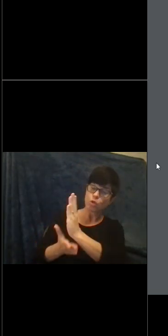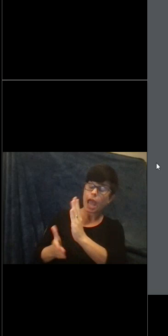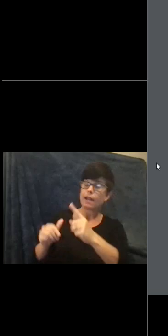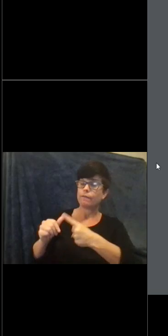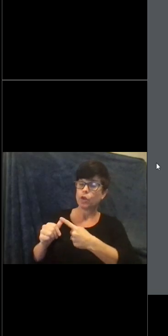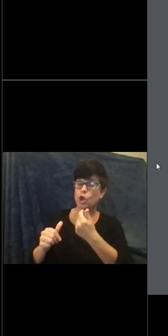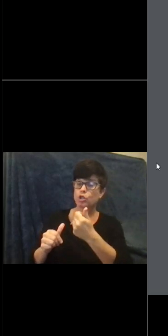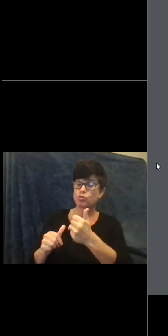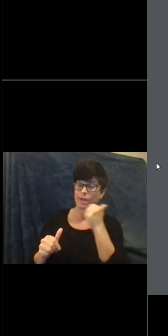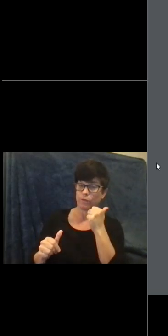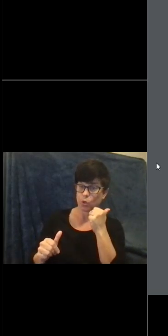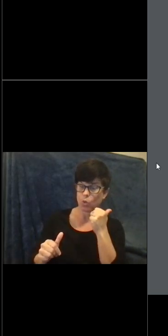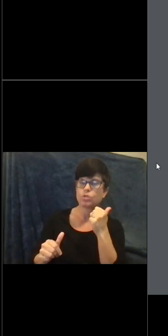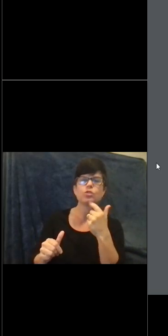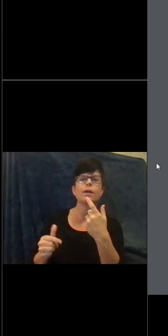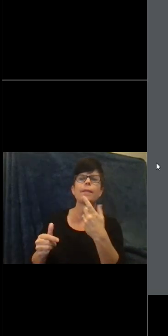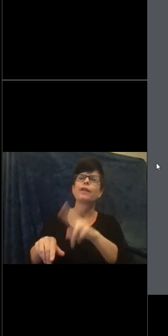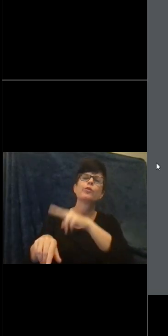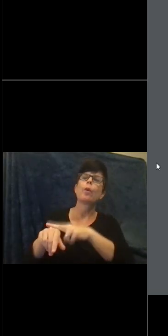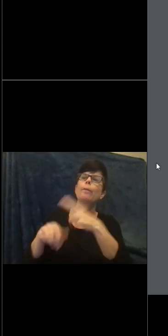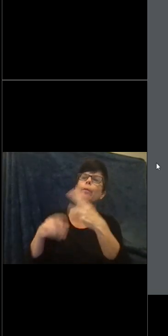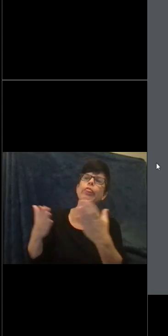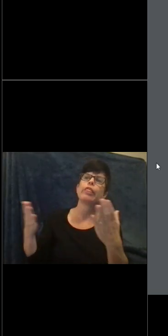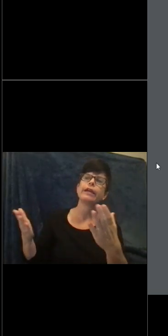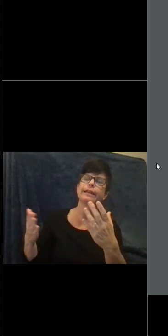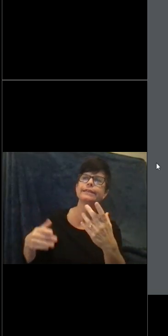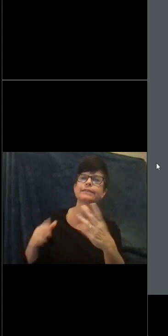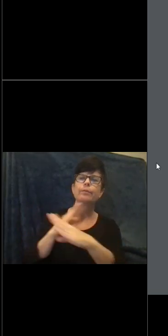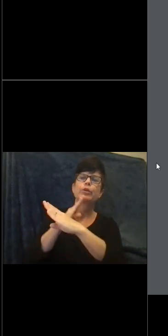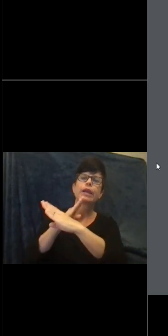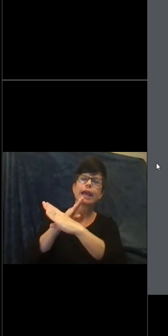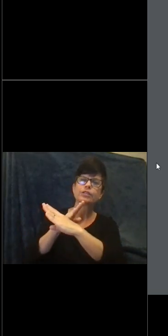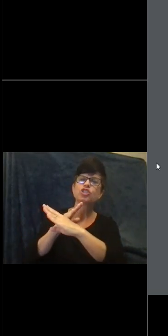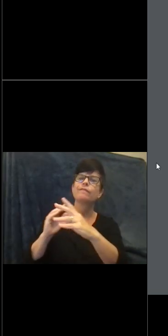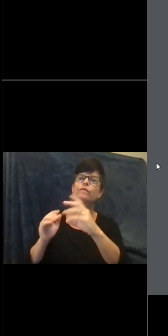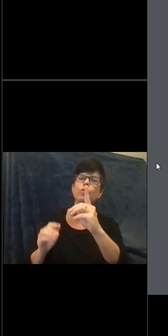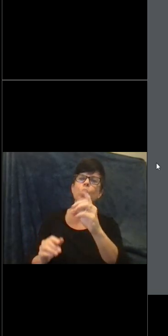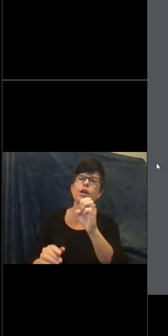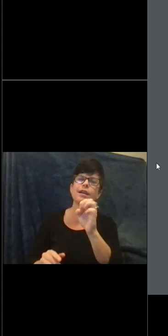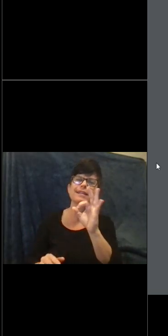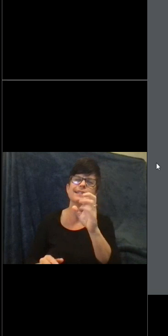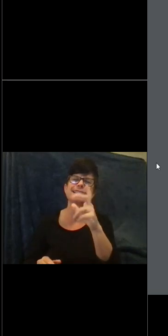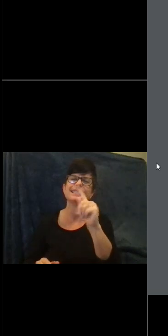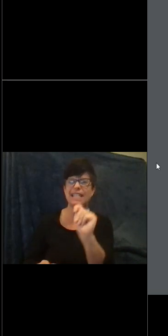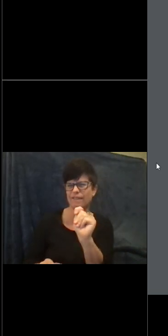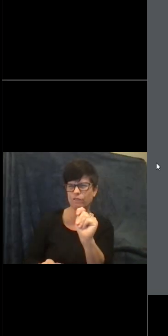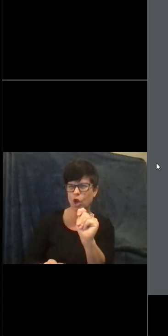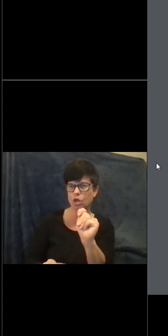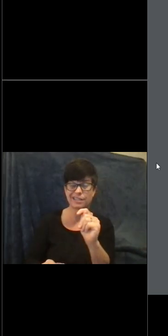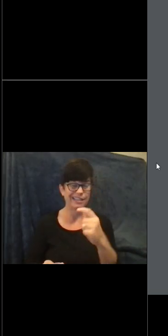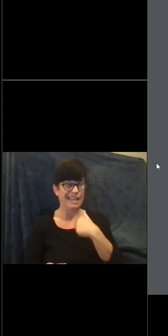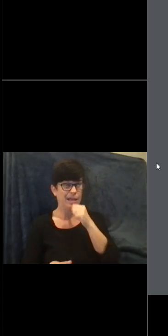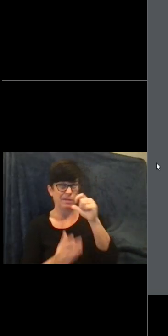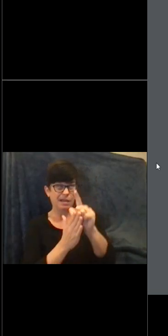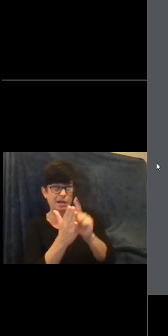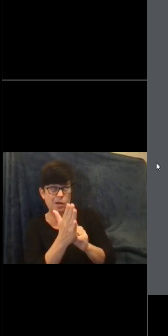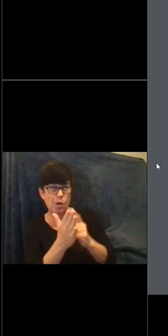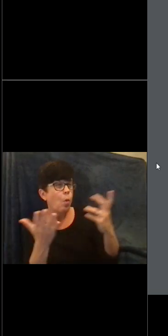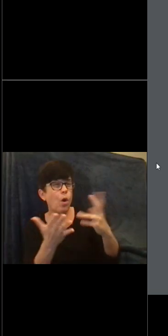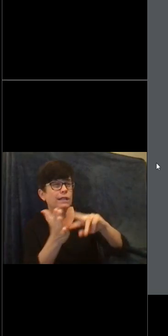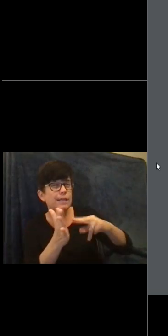normal contract protections for default and breach. Can you explain to me, because I'm not an attorney, what does right of first